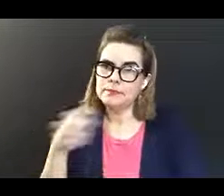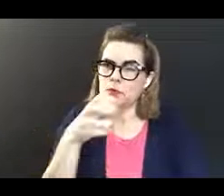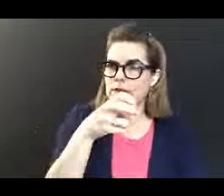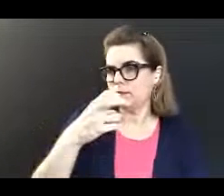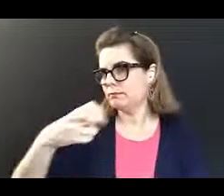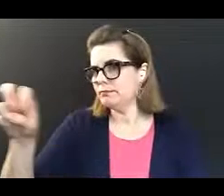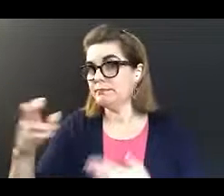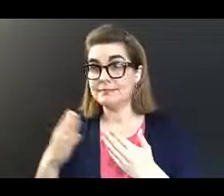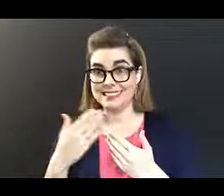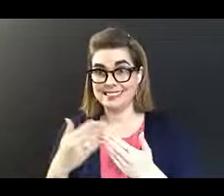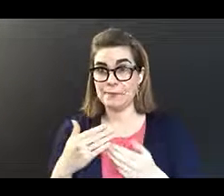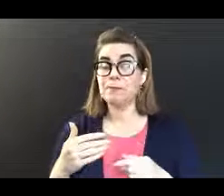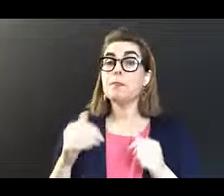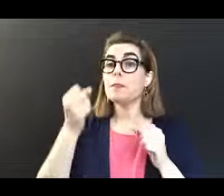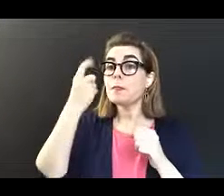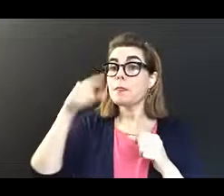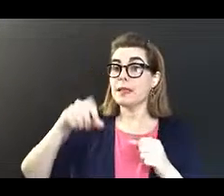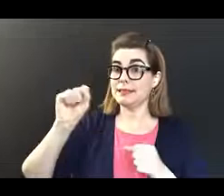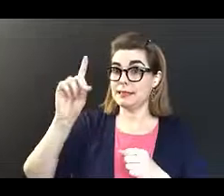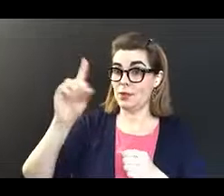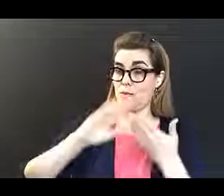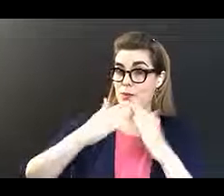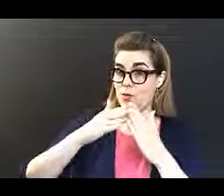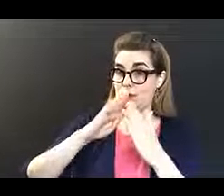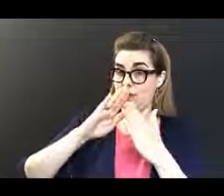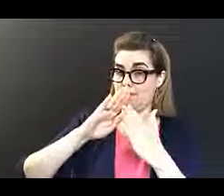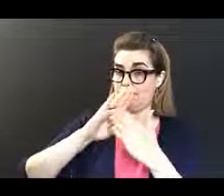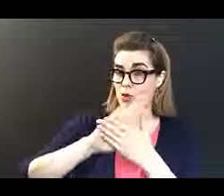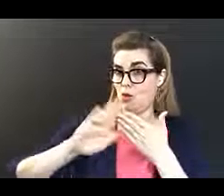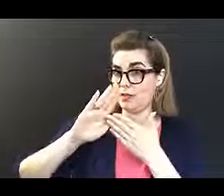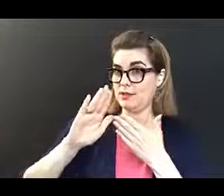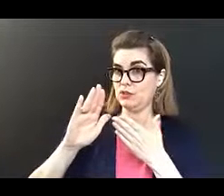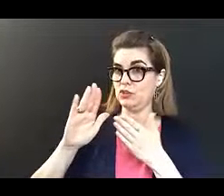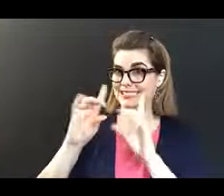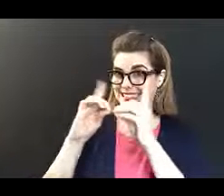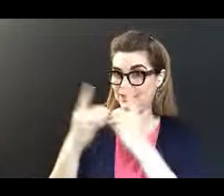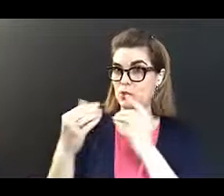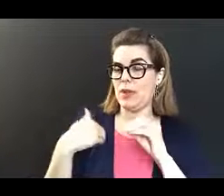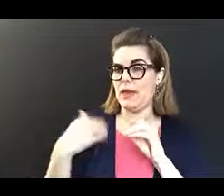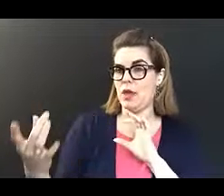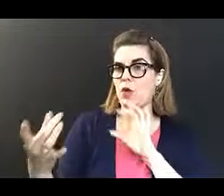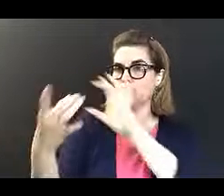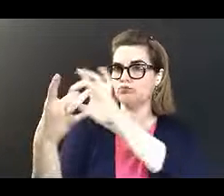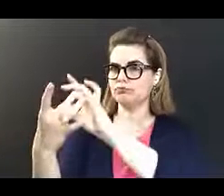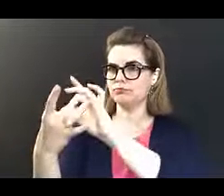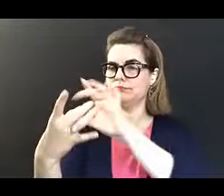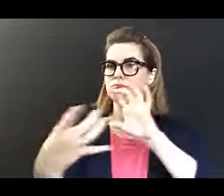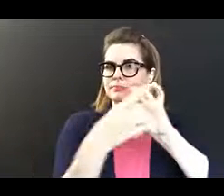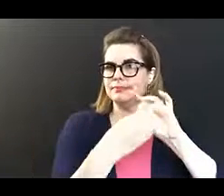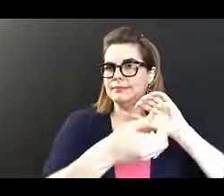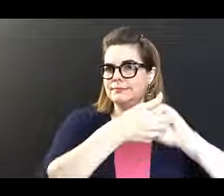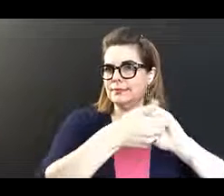San Diego Community College District. We have MOUs in place where our high school students have the opportunity to